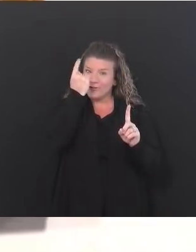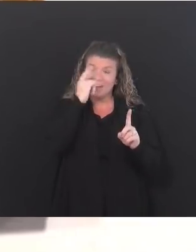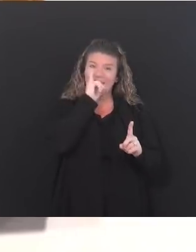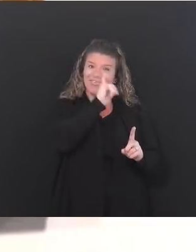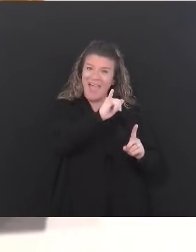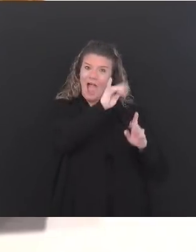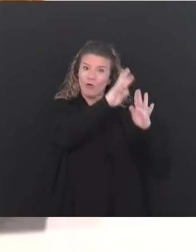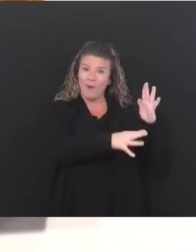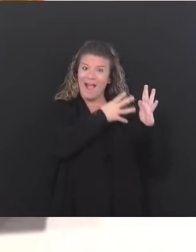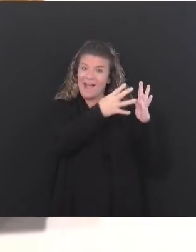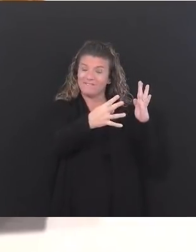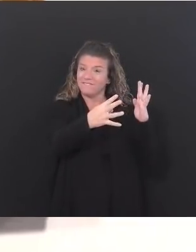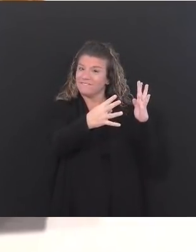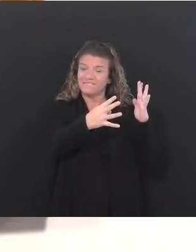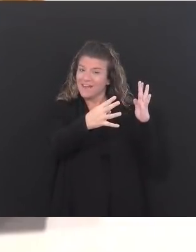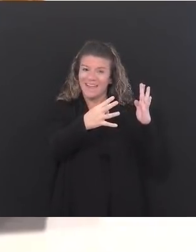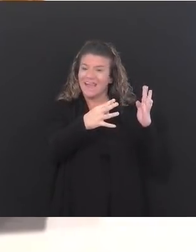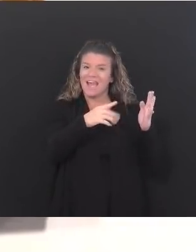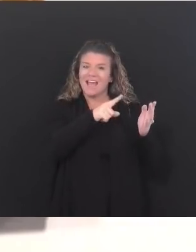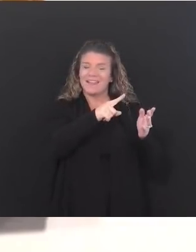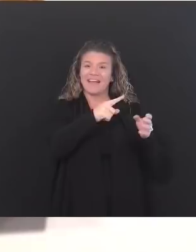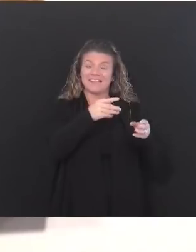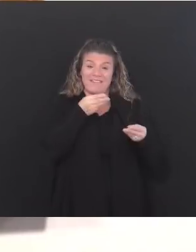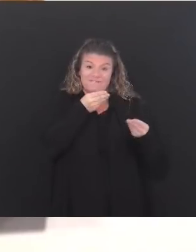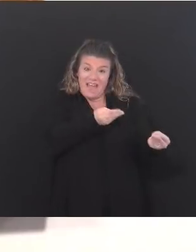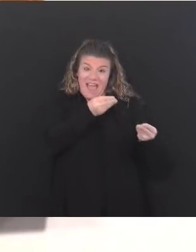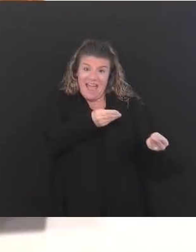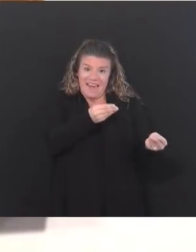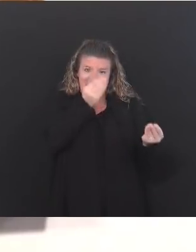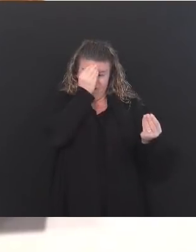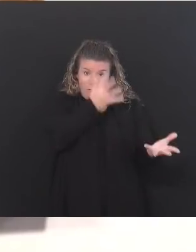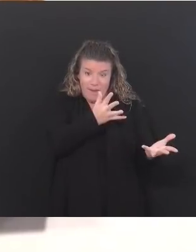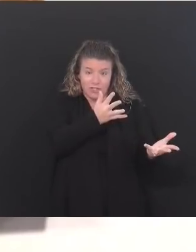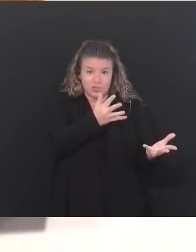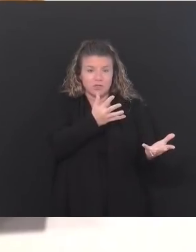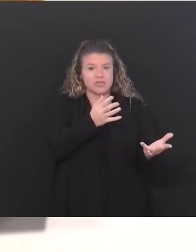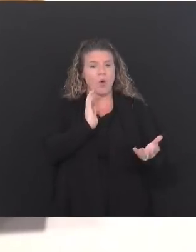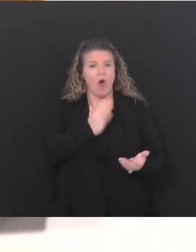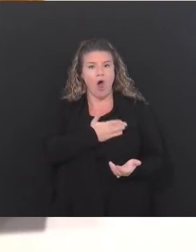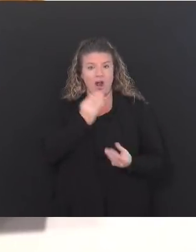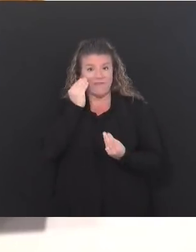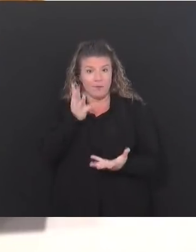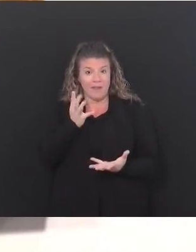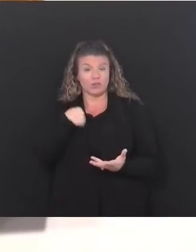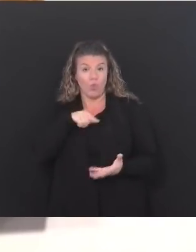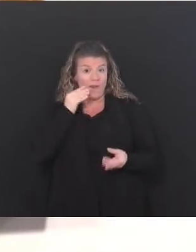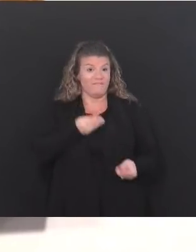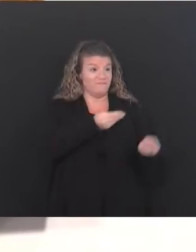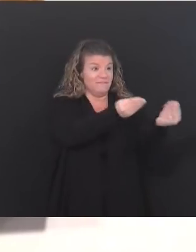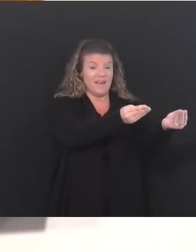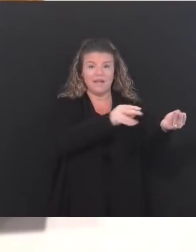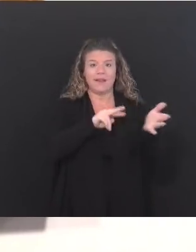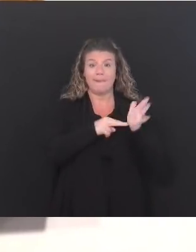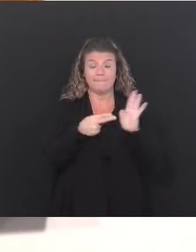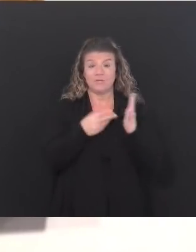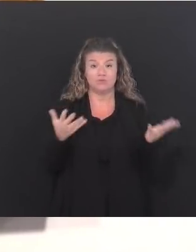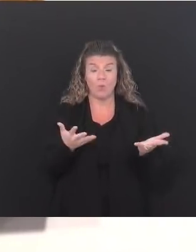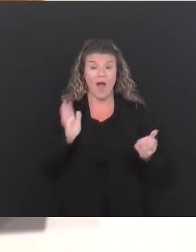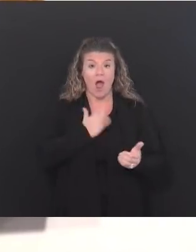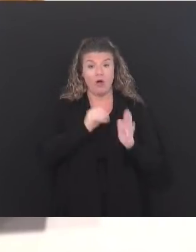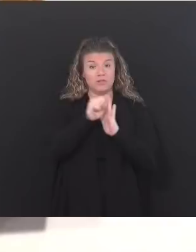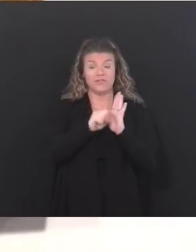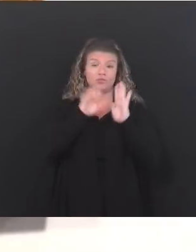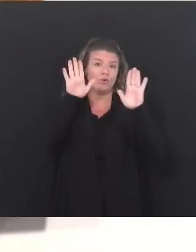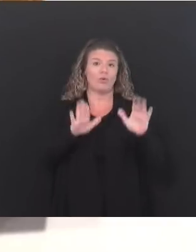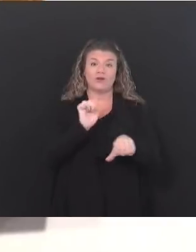the information that is currently being fed into it. And so that means that we are doing a great job as a state. And people